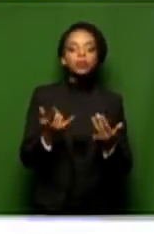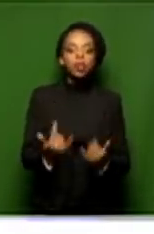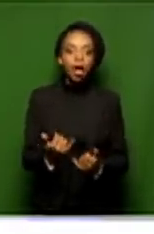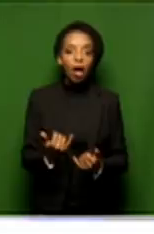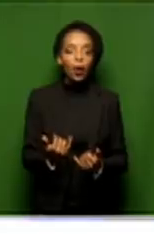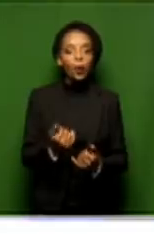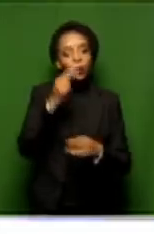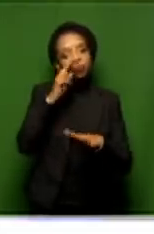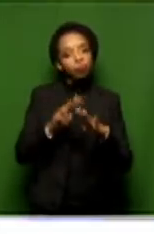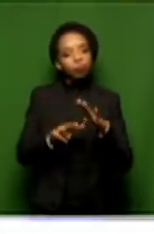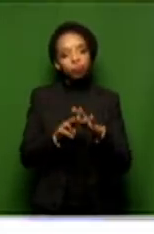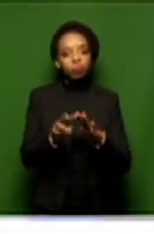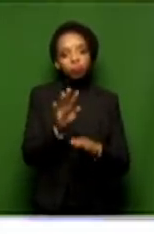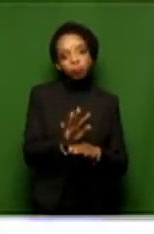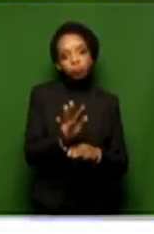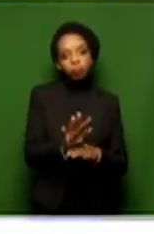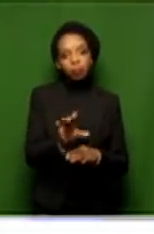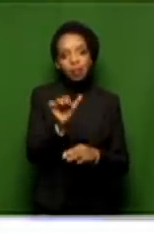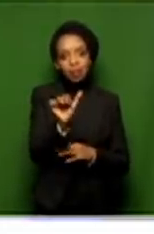to be headed for